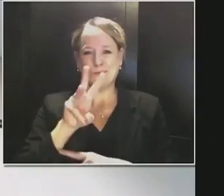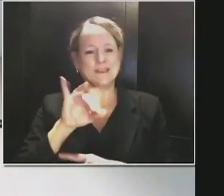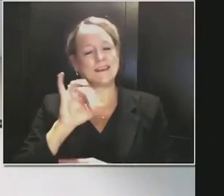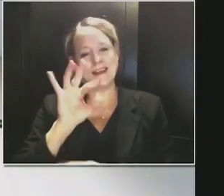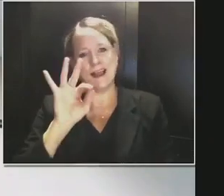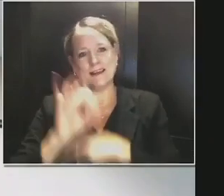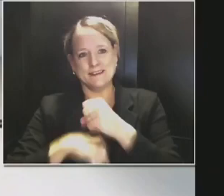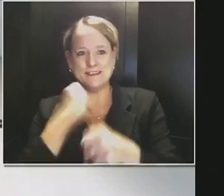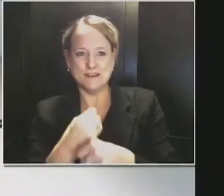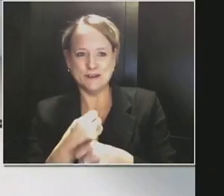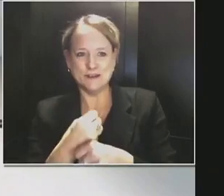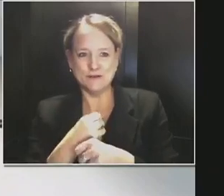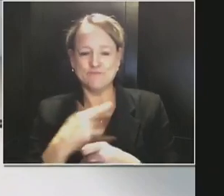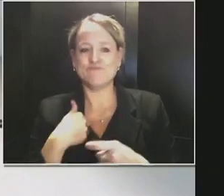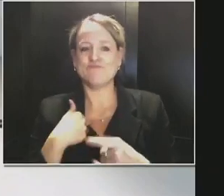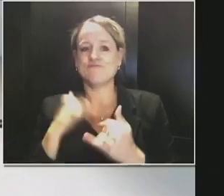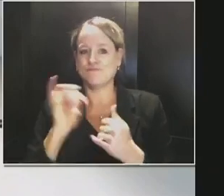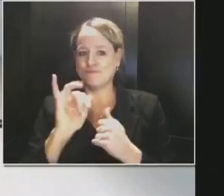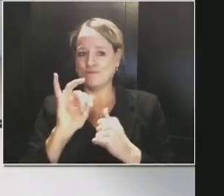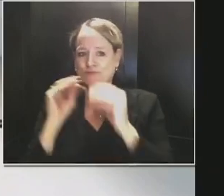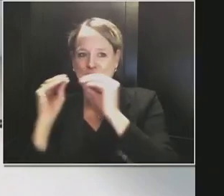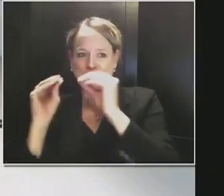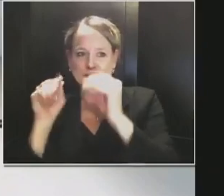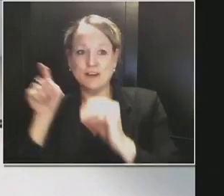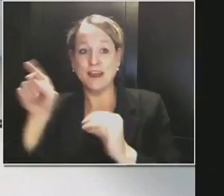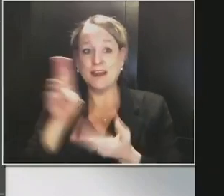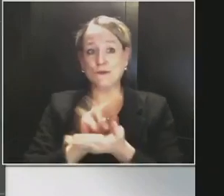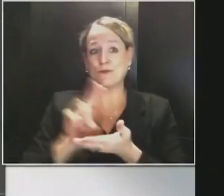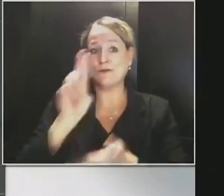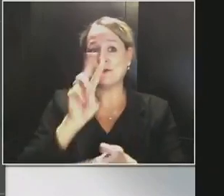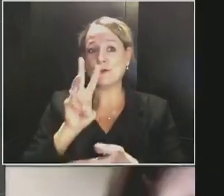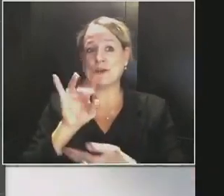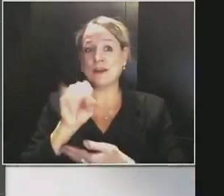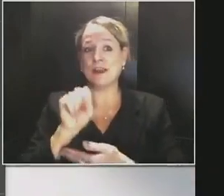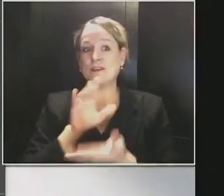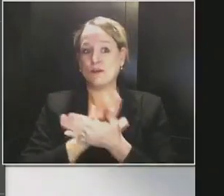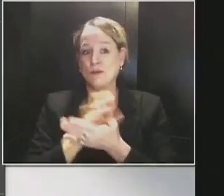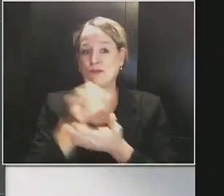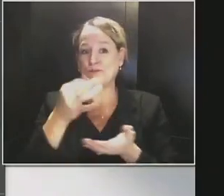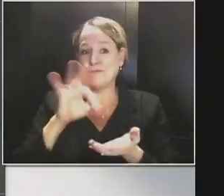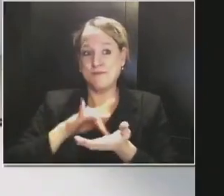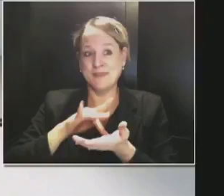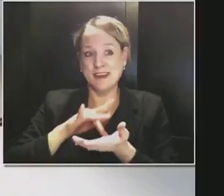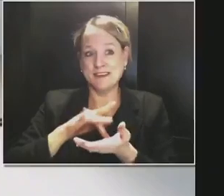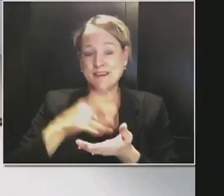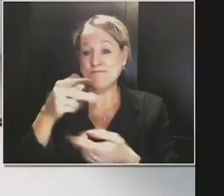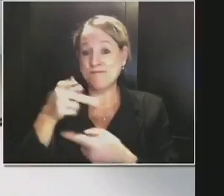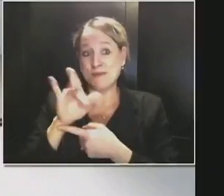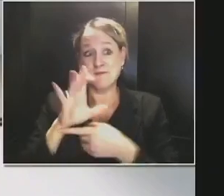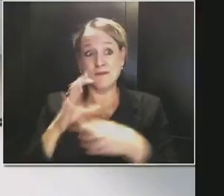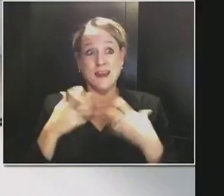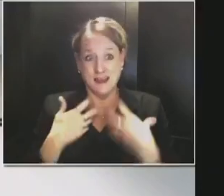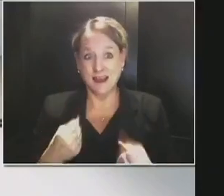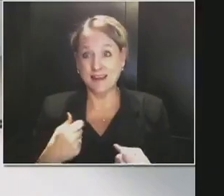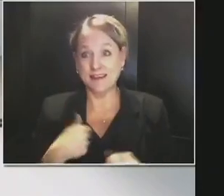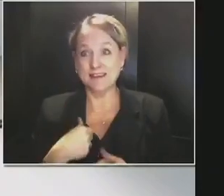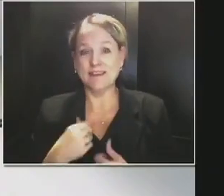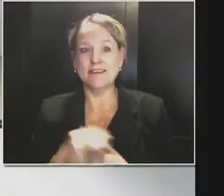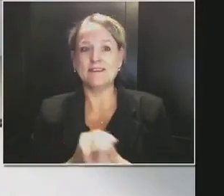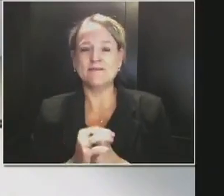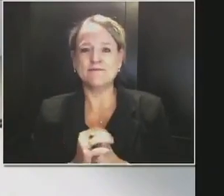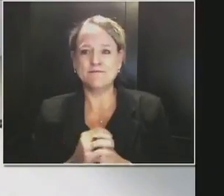Great. Thank you, Dr. Westergaard. Well, as I said earlier, we're publishing 2 new data visualizations today. And